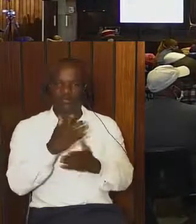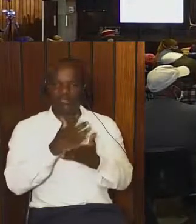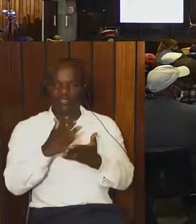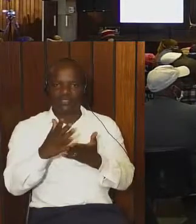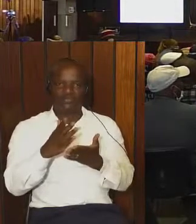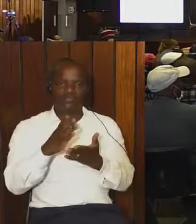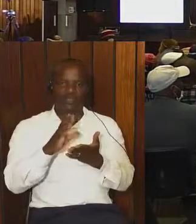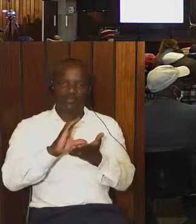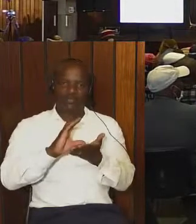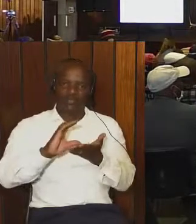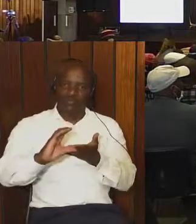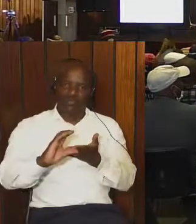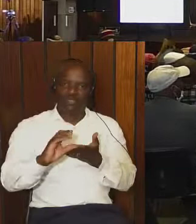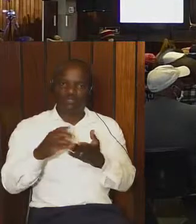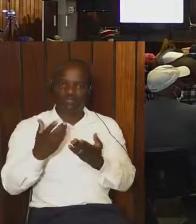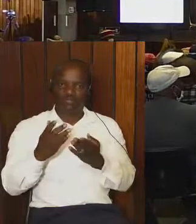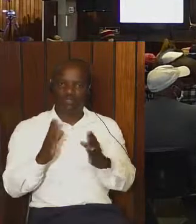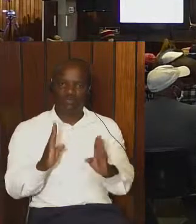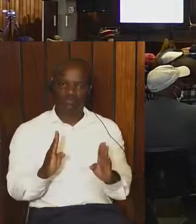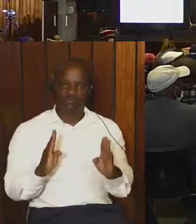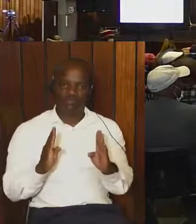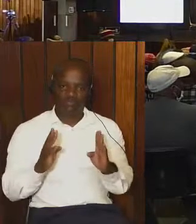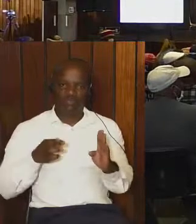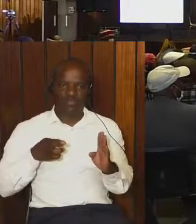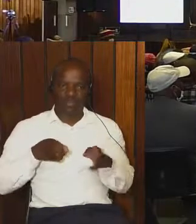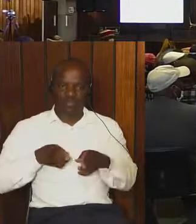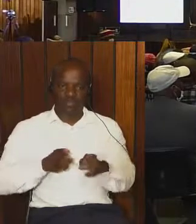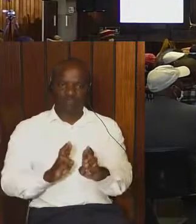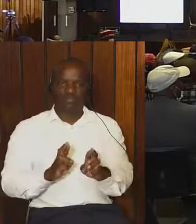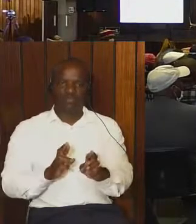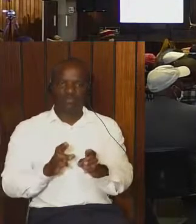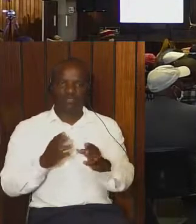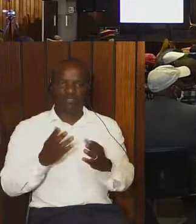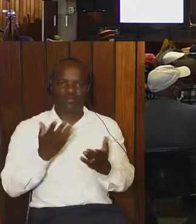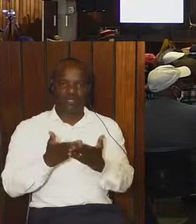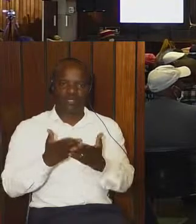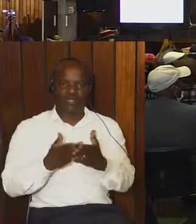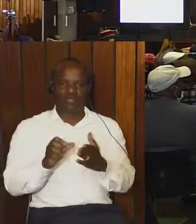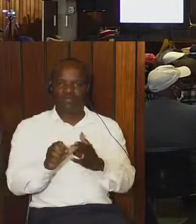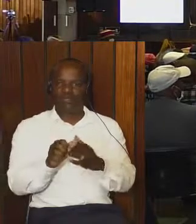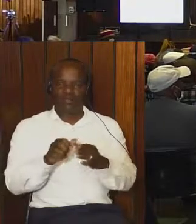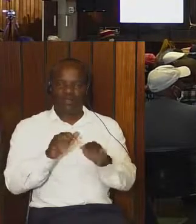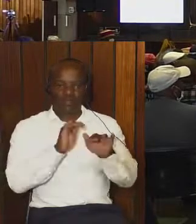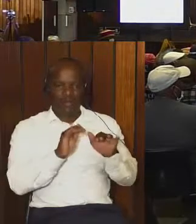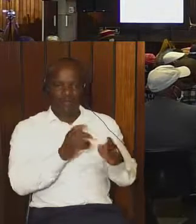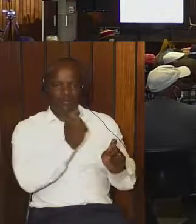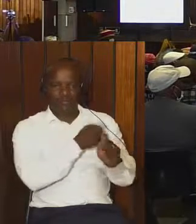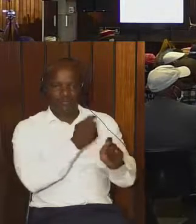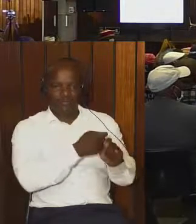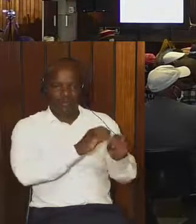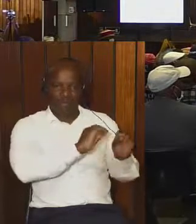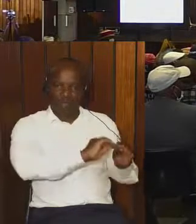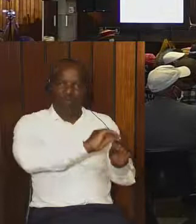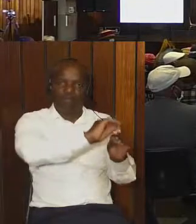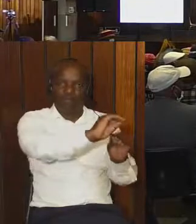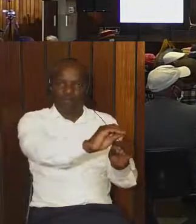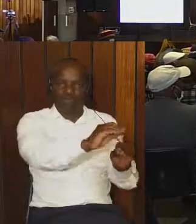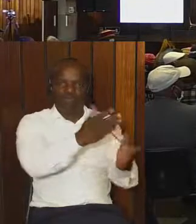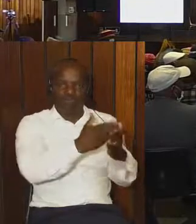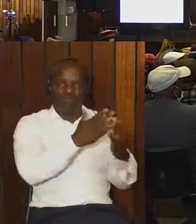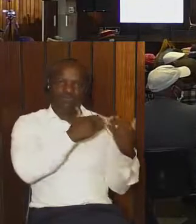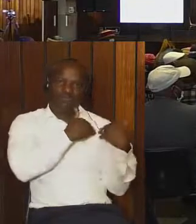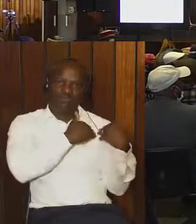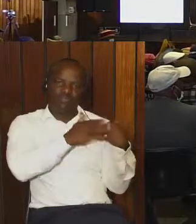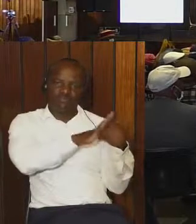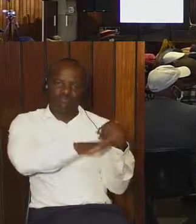tlo lokisa tsela ka bracket tsela batho ba gone go feta ka ntsha batho mo tseleng ka ba isa go ndaong e right ka re sentse ntse re botsa gore ke tlo